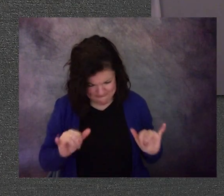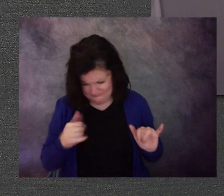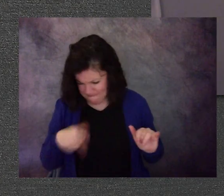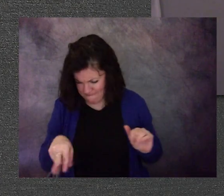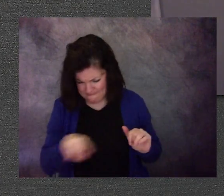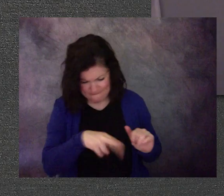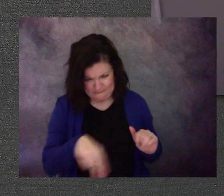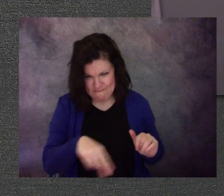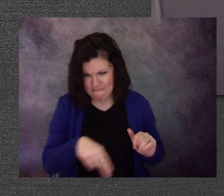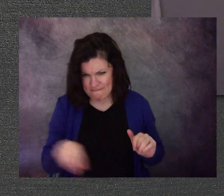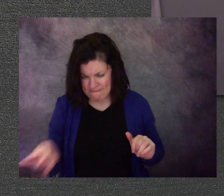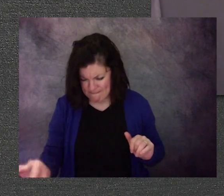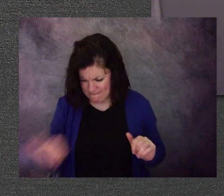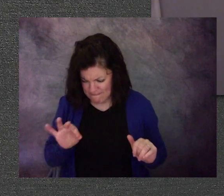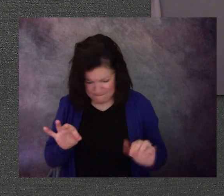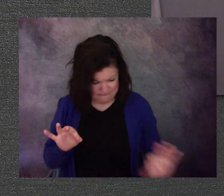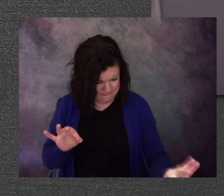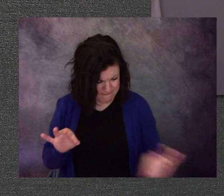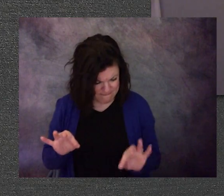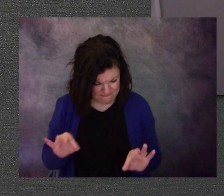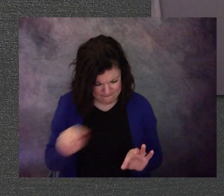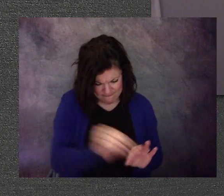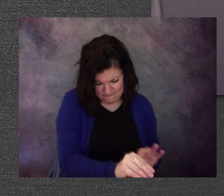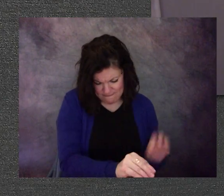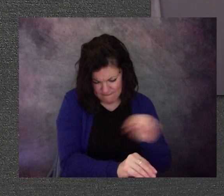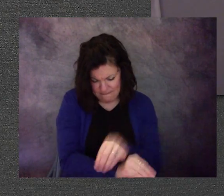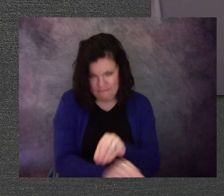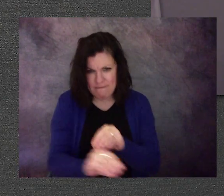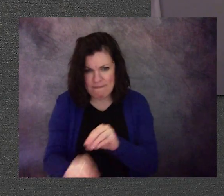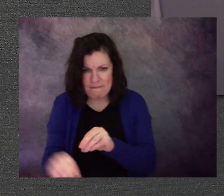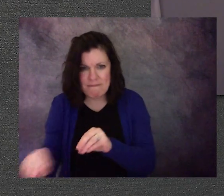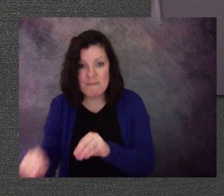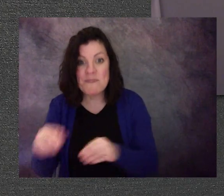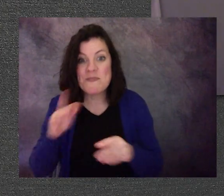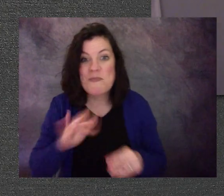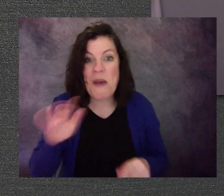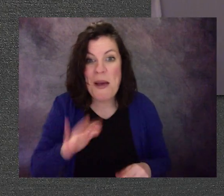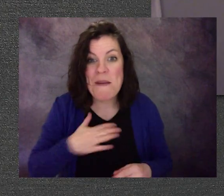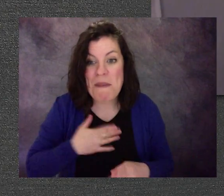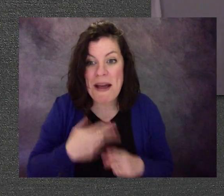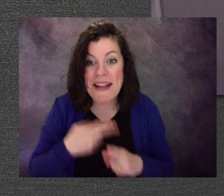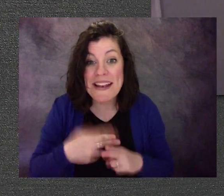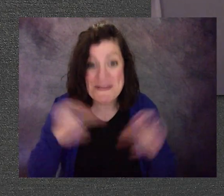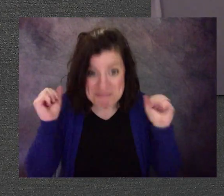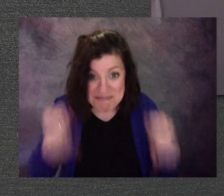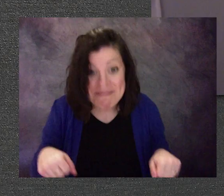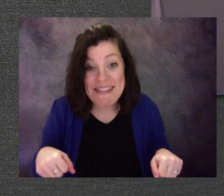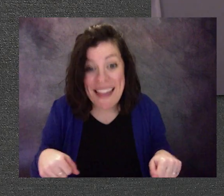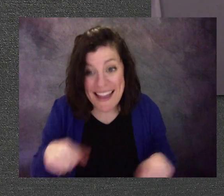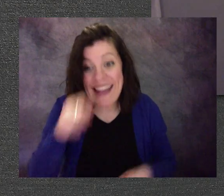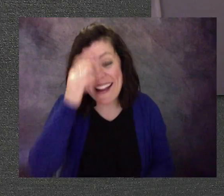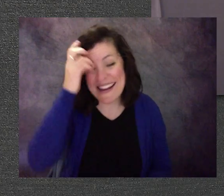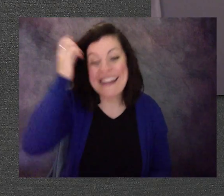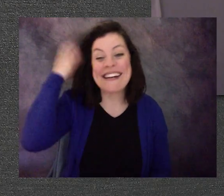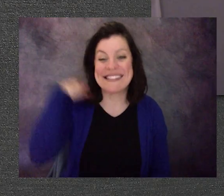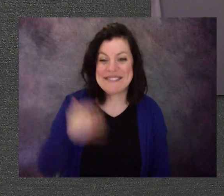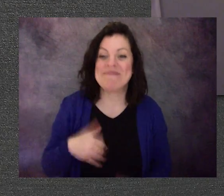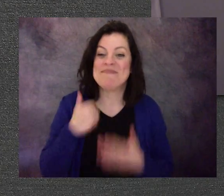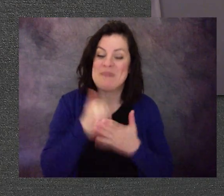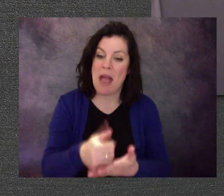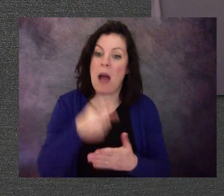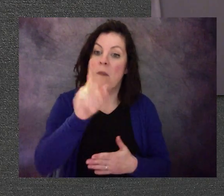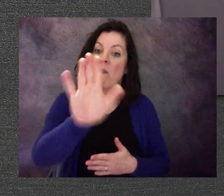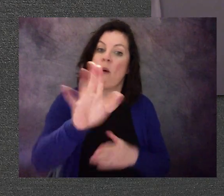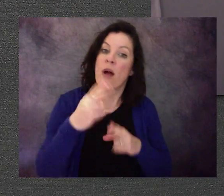pick up a letter like this and look at the letter and say, oh, this is the letter A, and figure out how to put your name